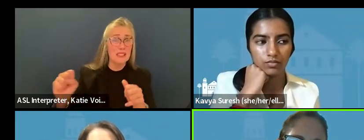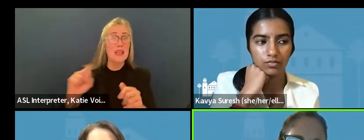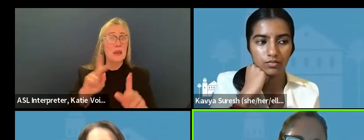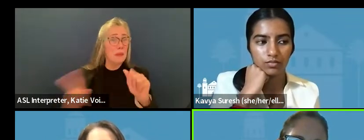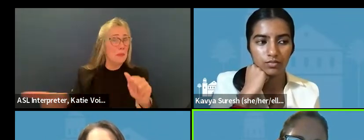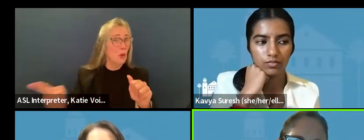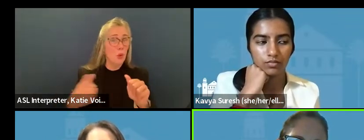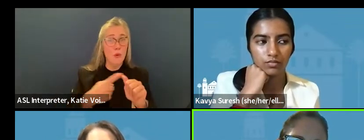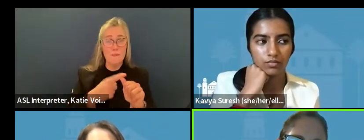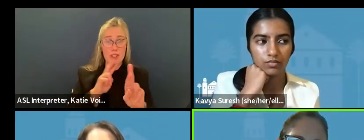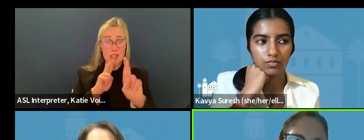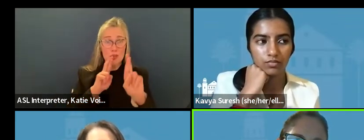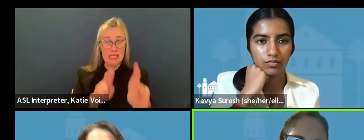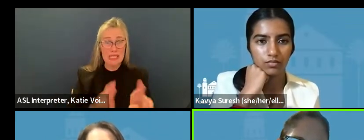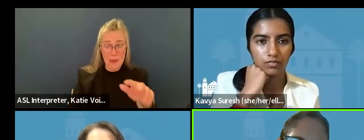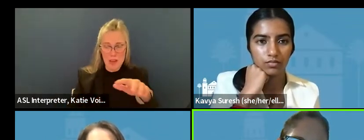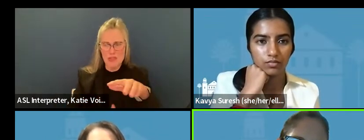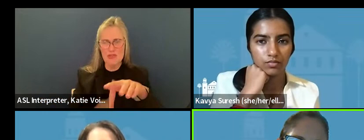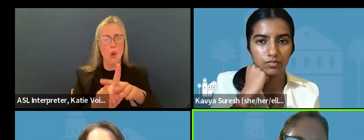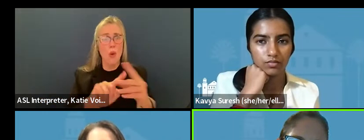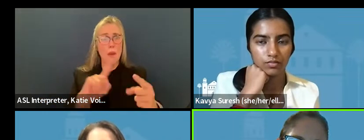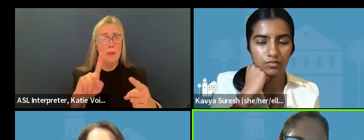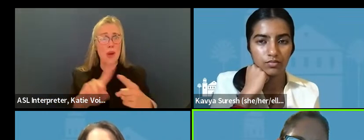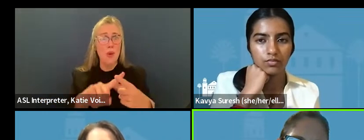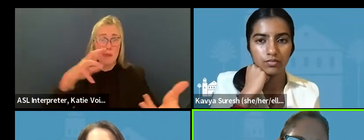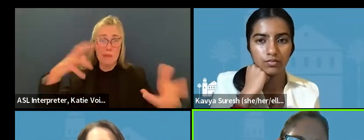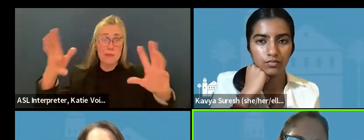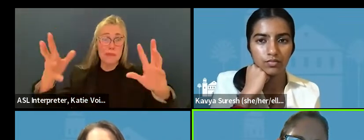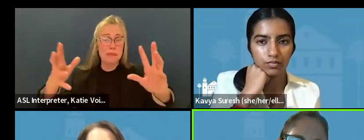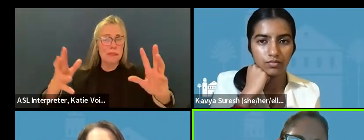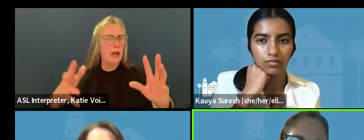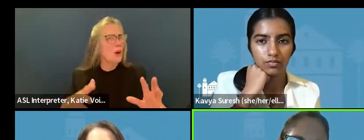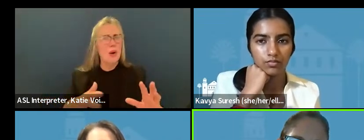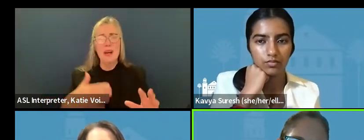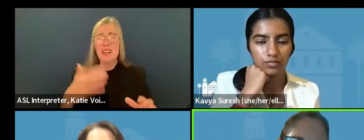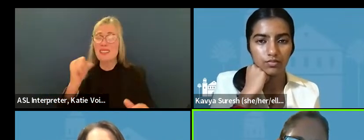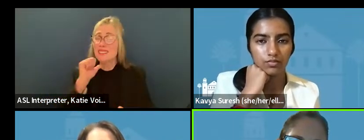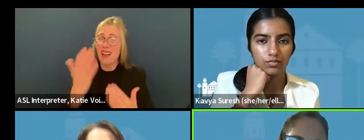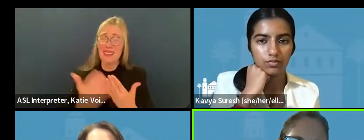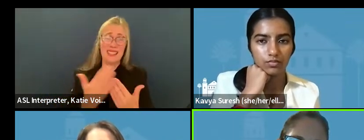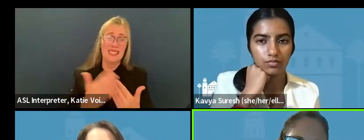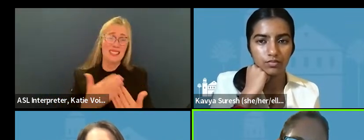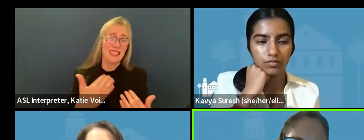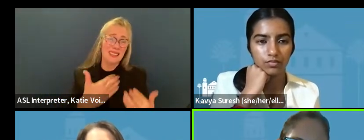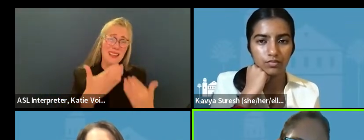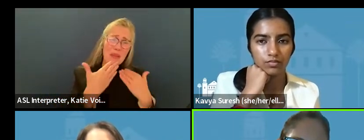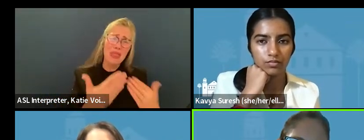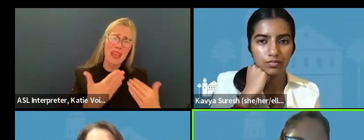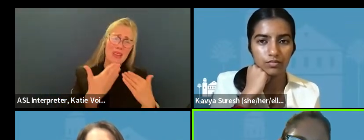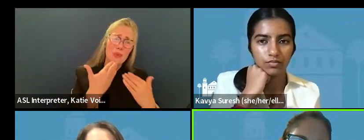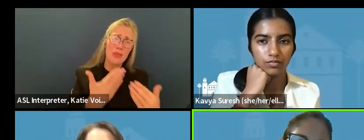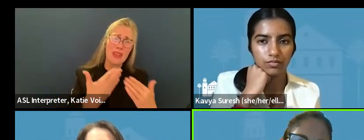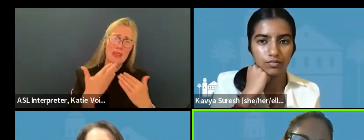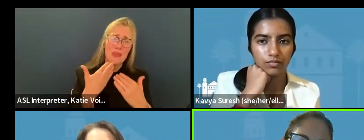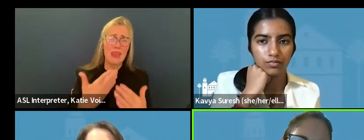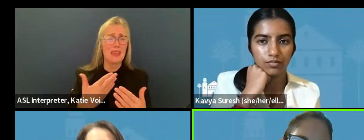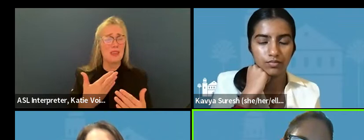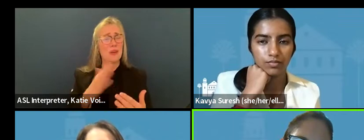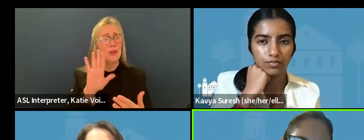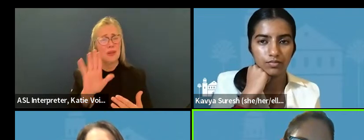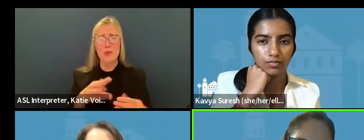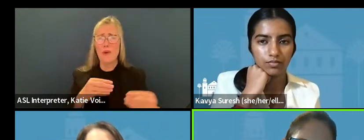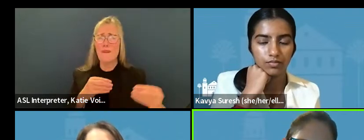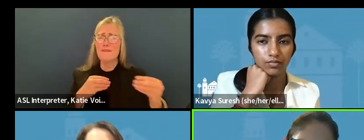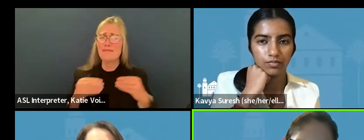safe. I know it's not easy. It's difficult, and the flexibility is very much appreciated. And